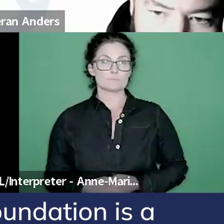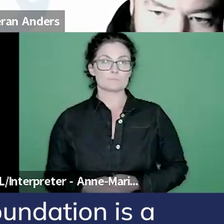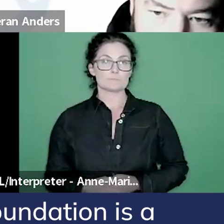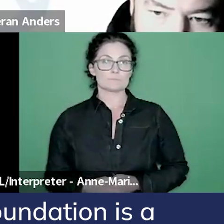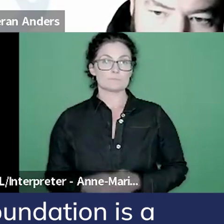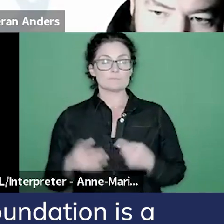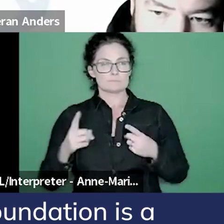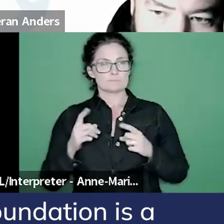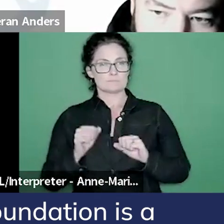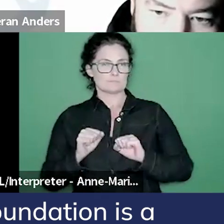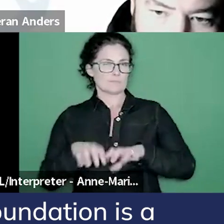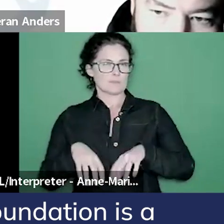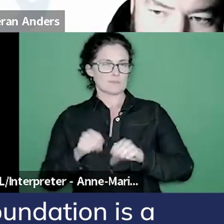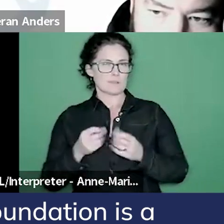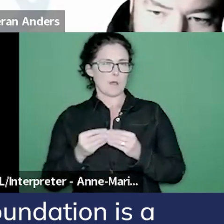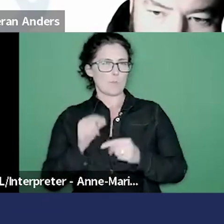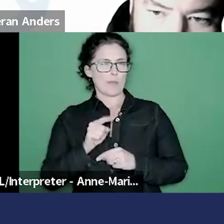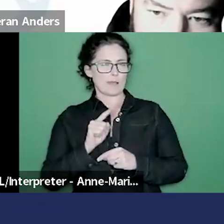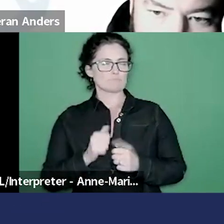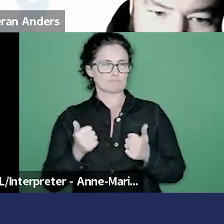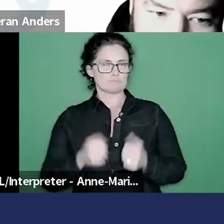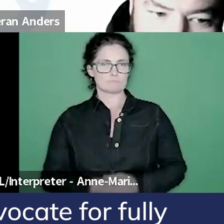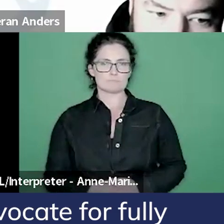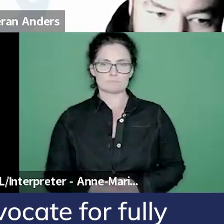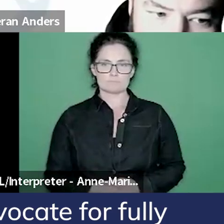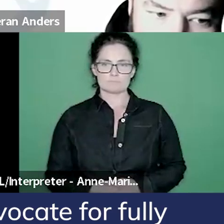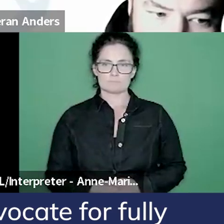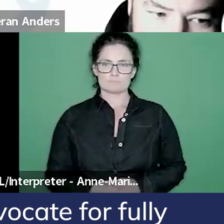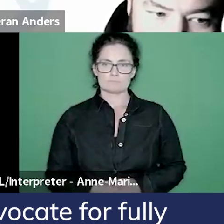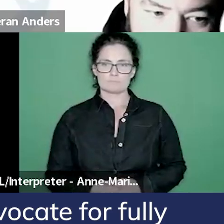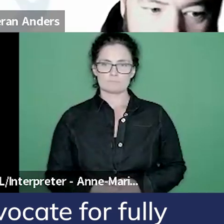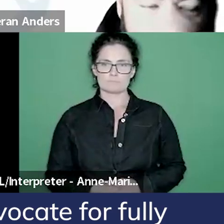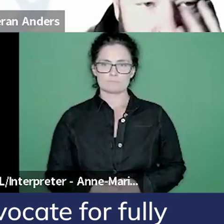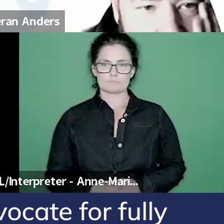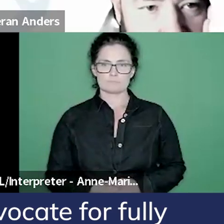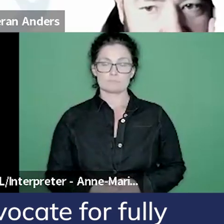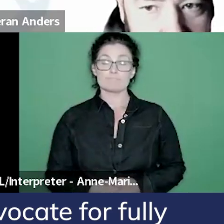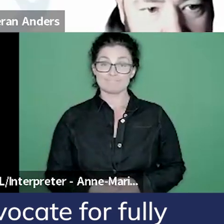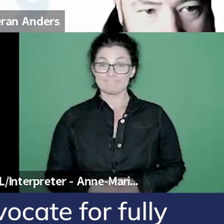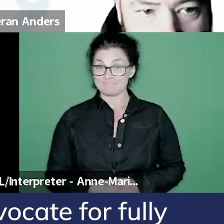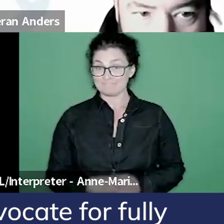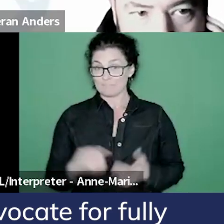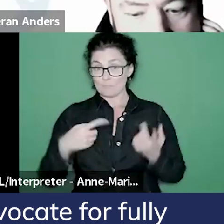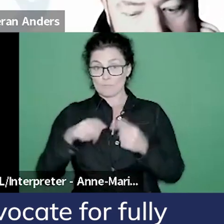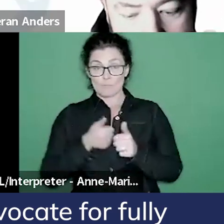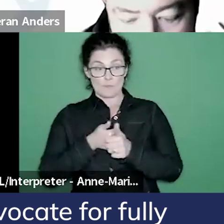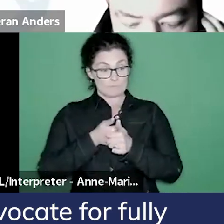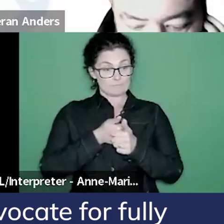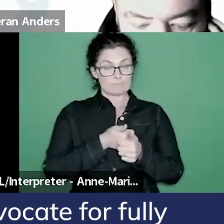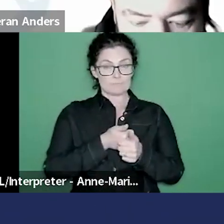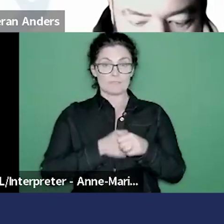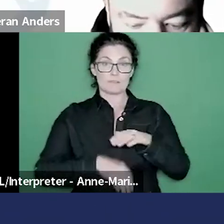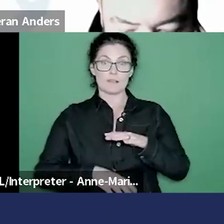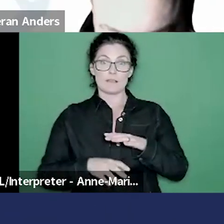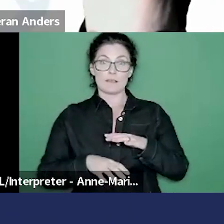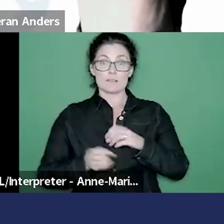a foundation is a good first step. Absolutely. I just wanted to say that we absolutely advocate, fully staffed